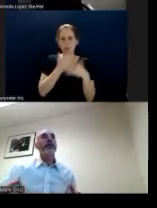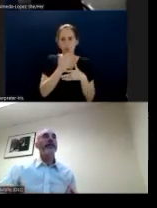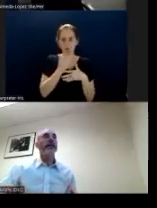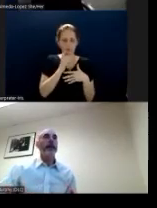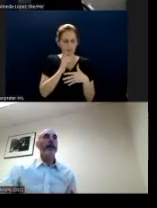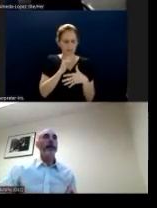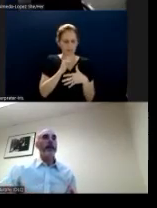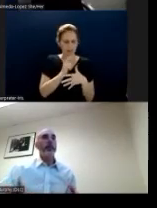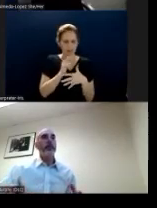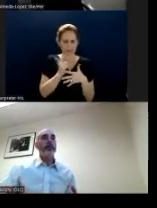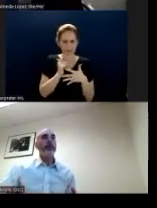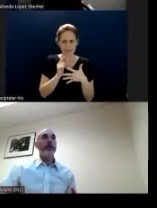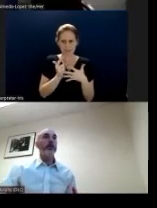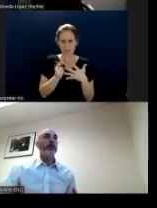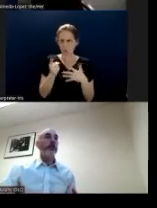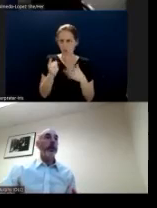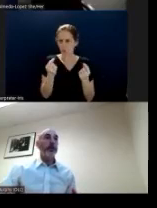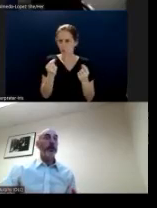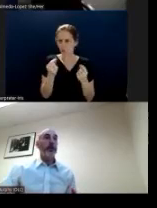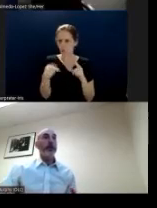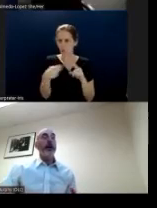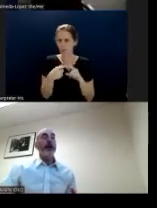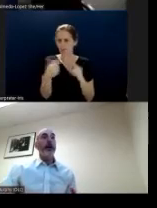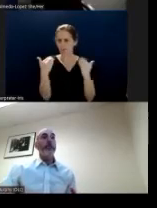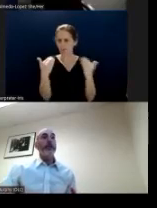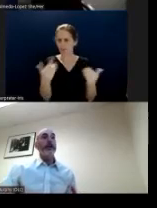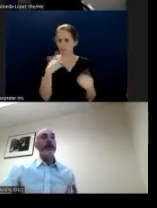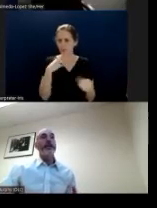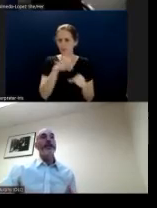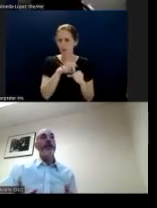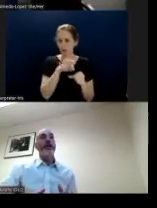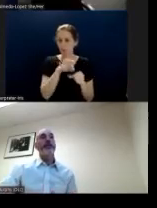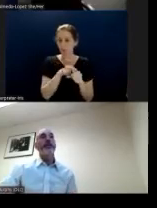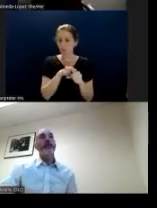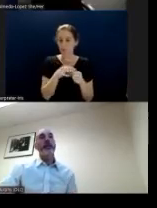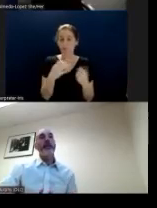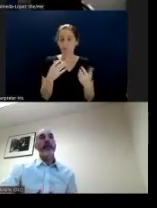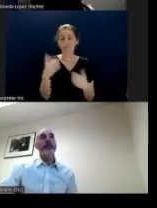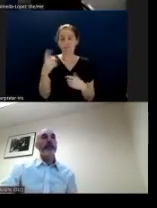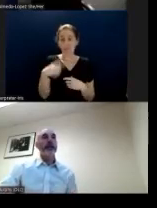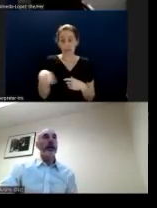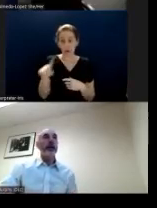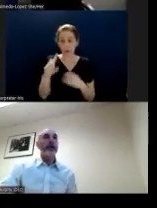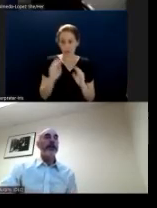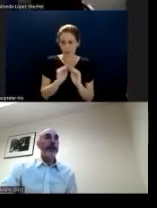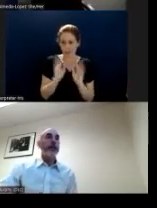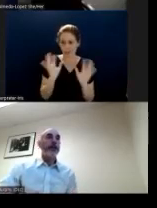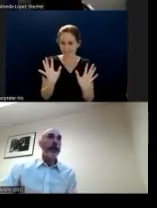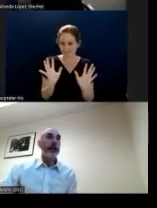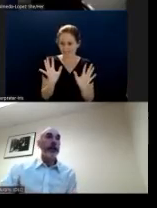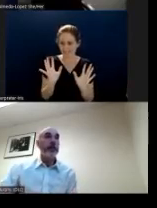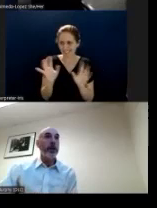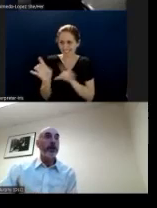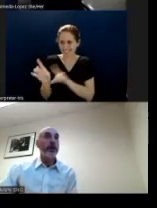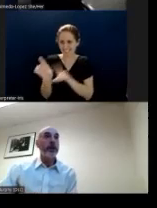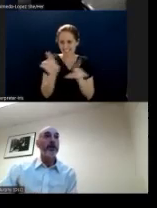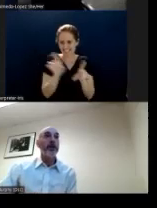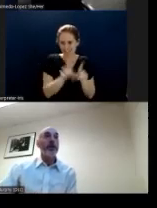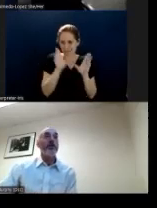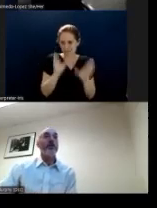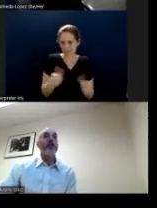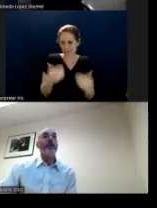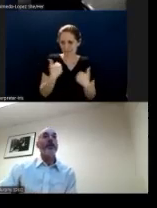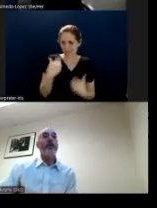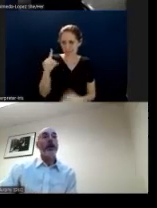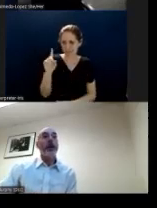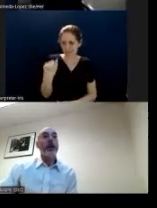that you take when you go to vote, because those obviously are the steps that a person